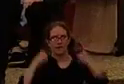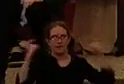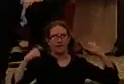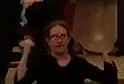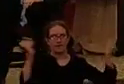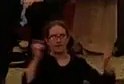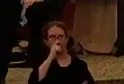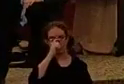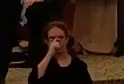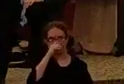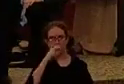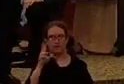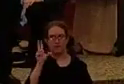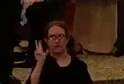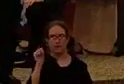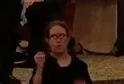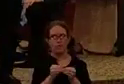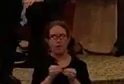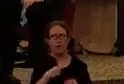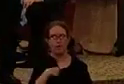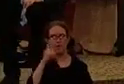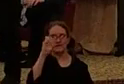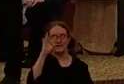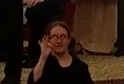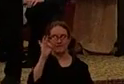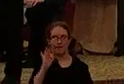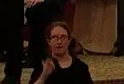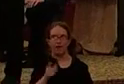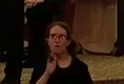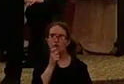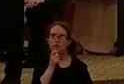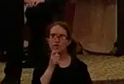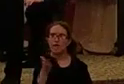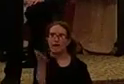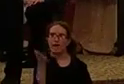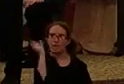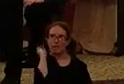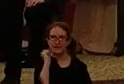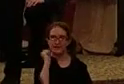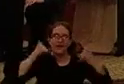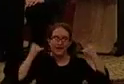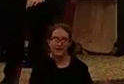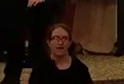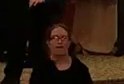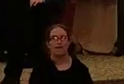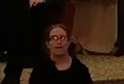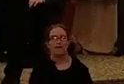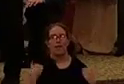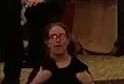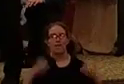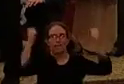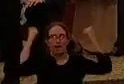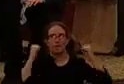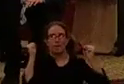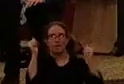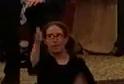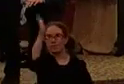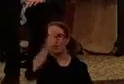Hallelujah. So no longer am I defined by who I used to be. But now I've got power with